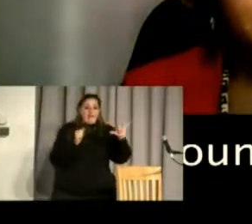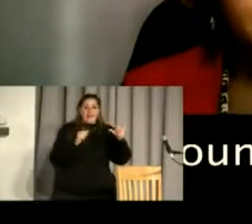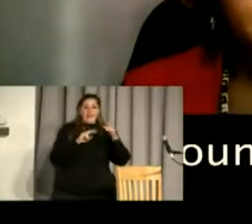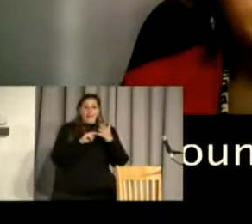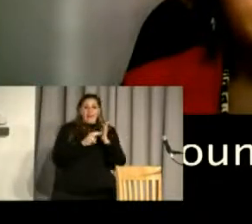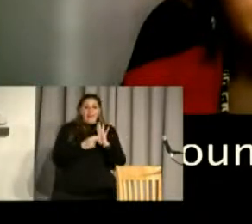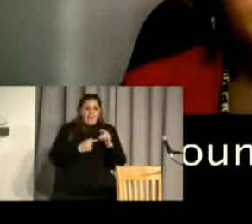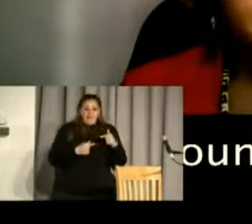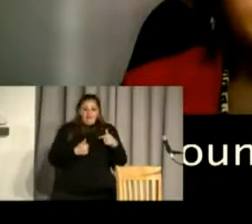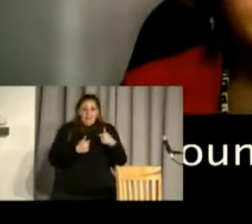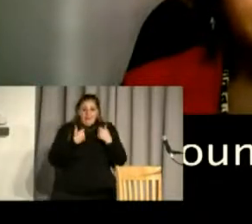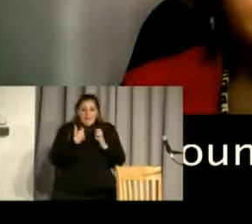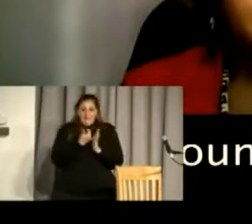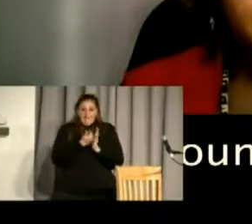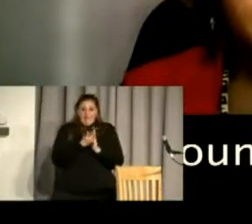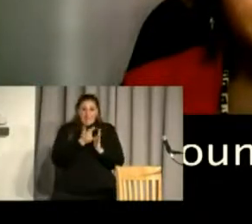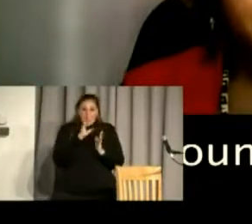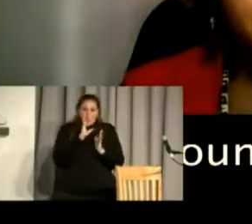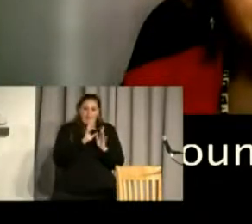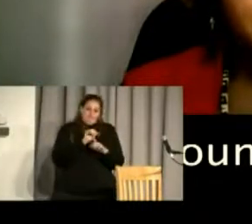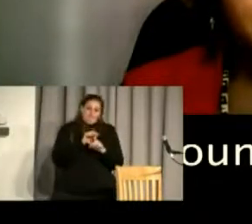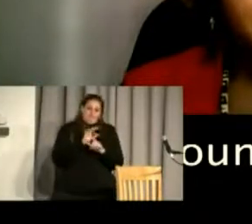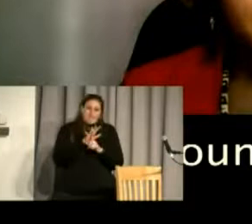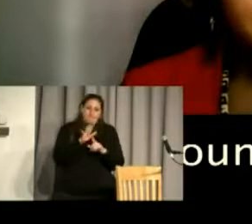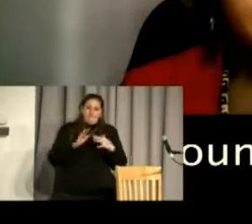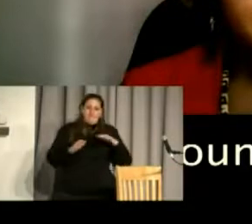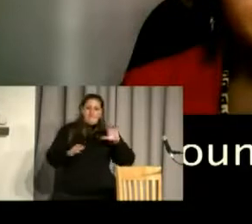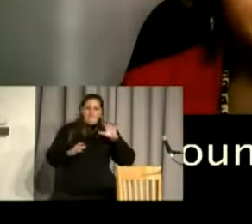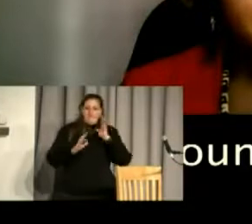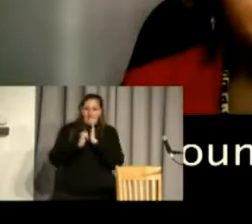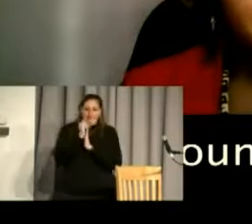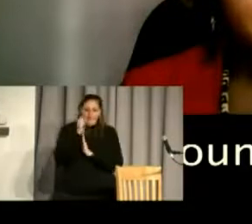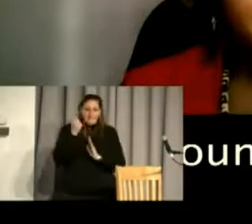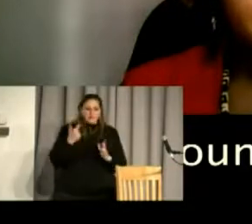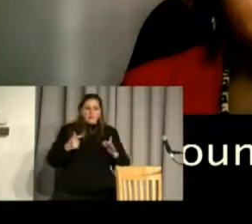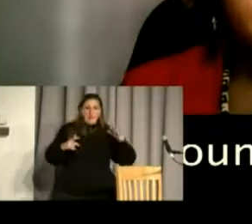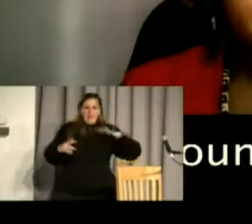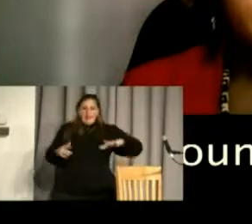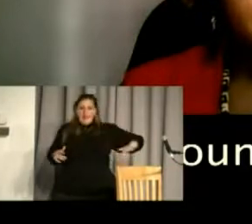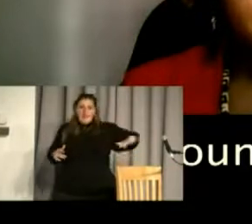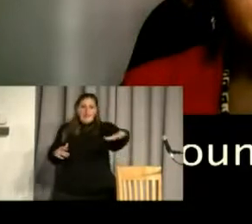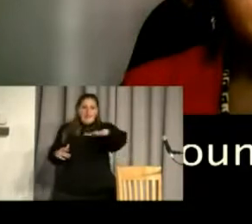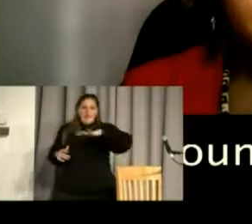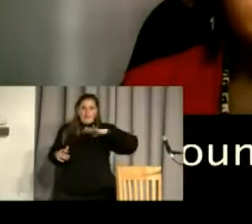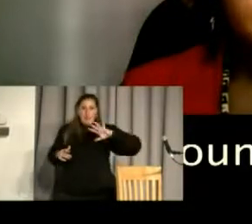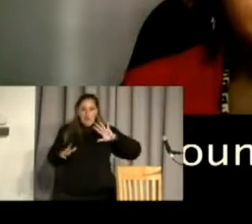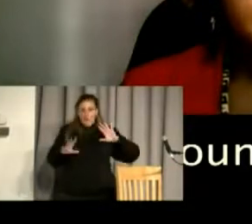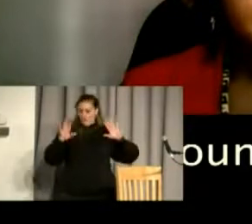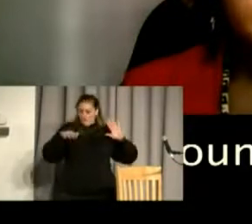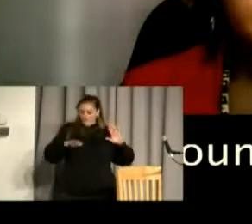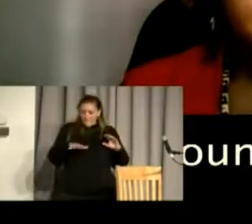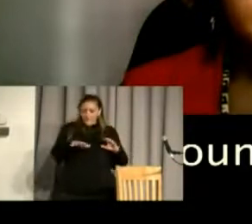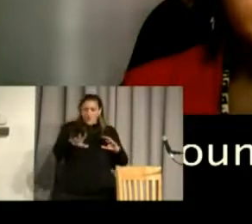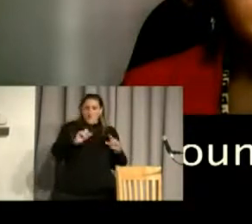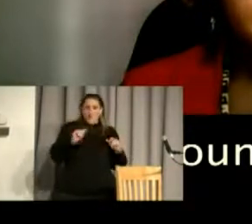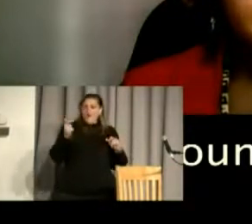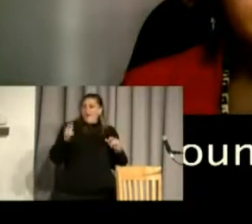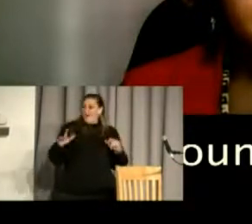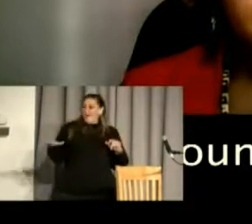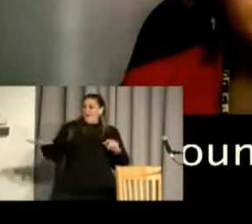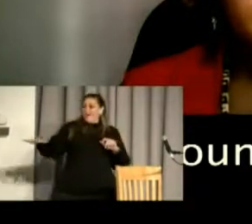Alley is defined in many different ways, depending on whether we're measuring the region along the river or otherwise,